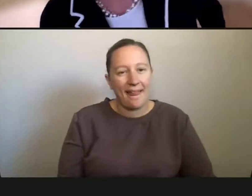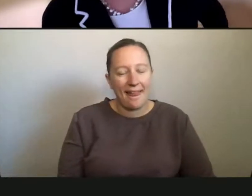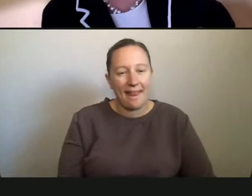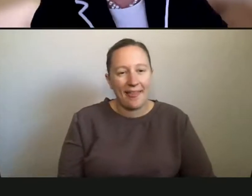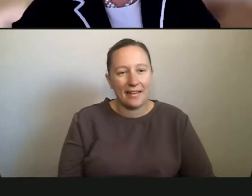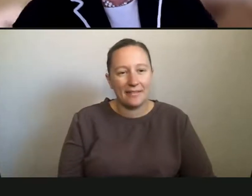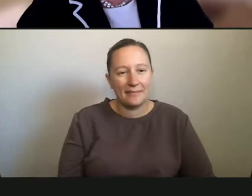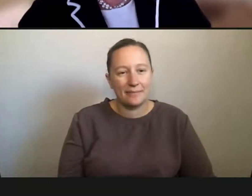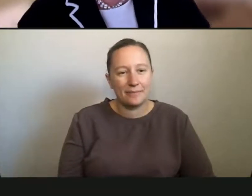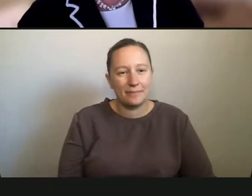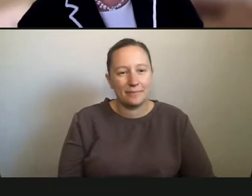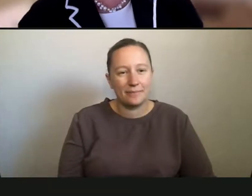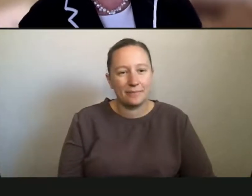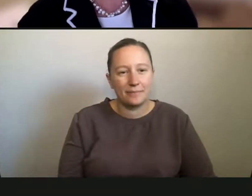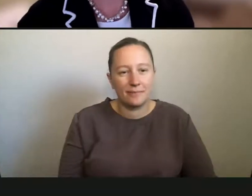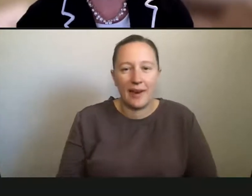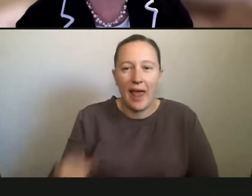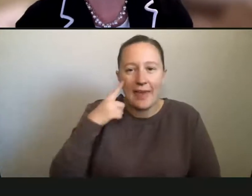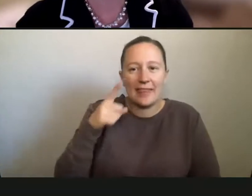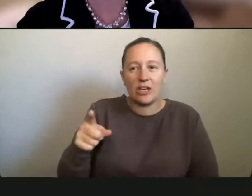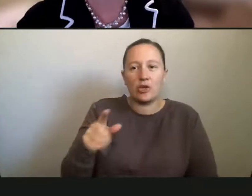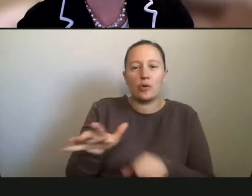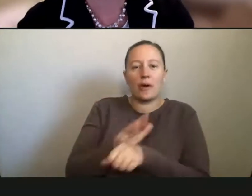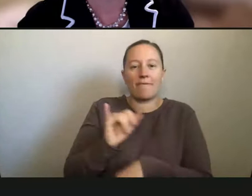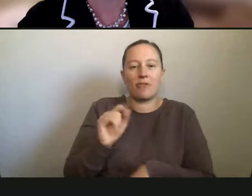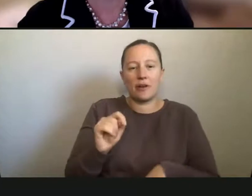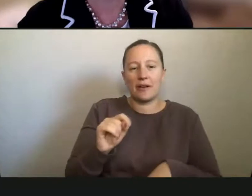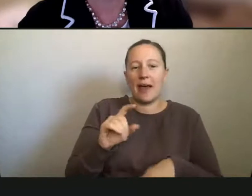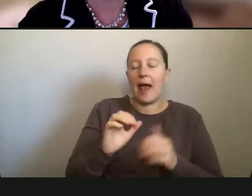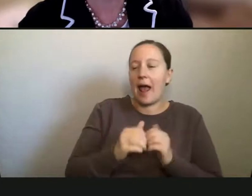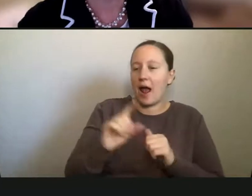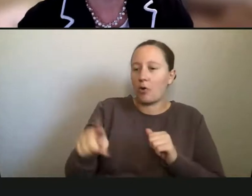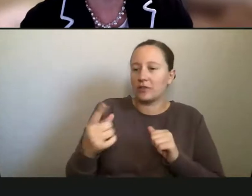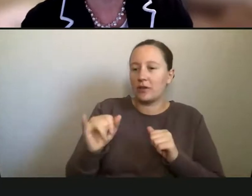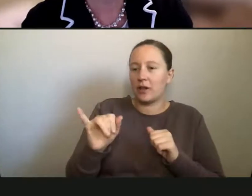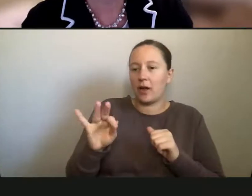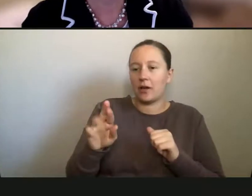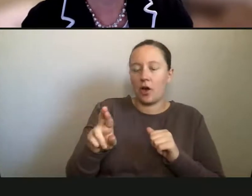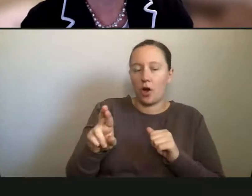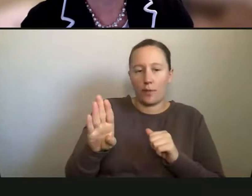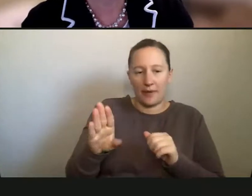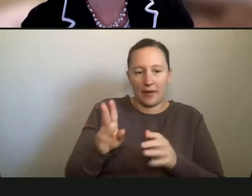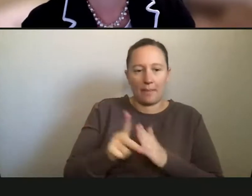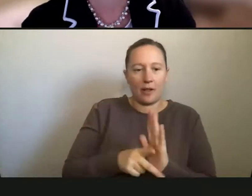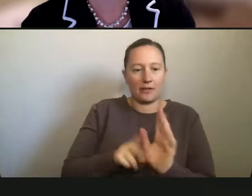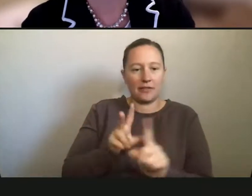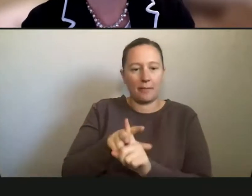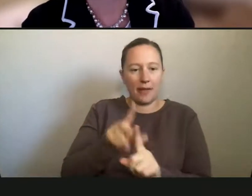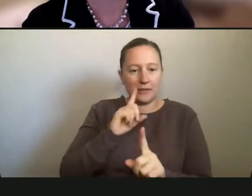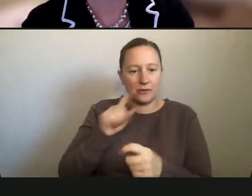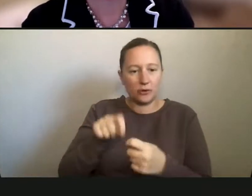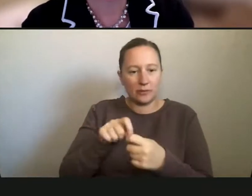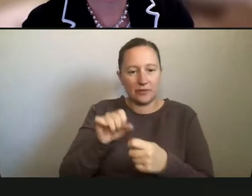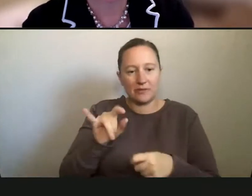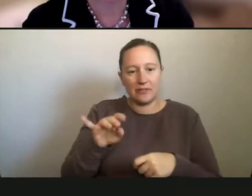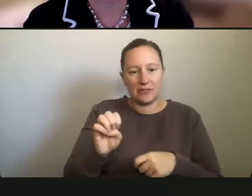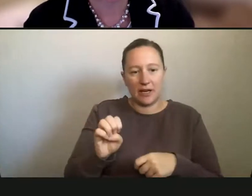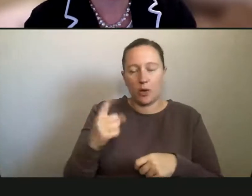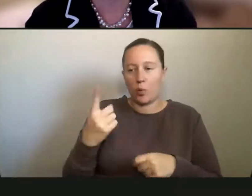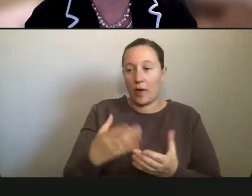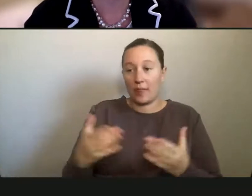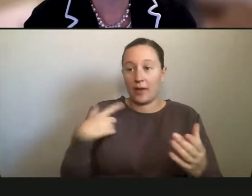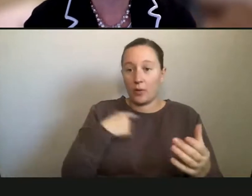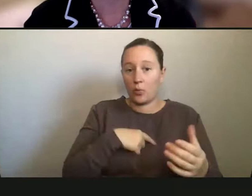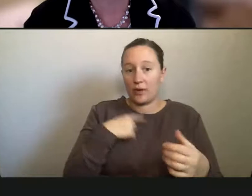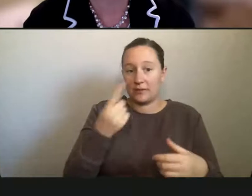I think that it's basically how the single IRB policy applies to sites. And so I think one of the things that we tell